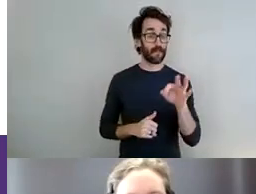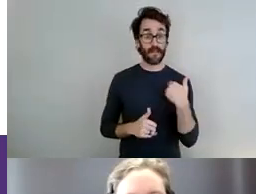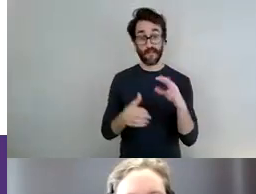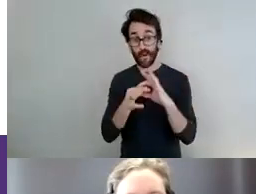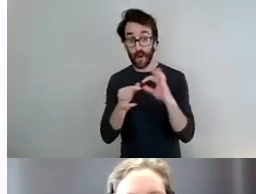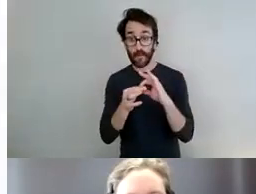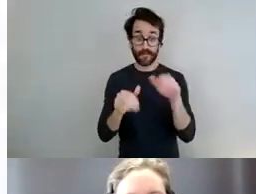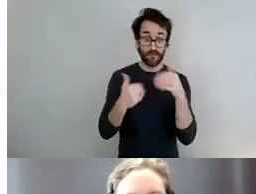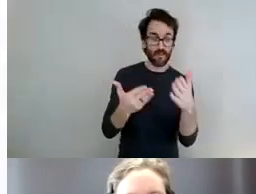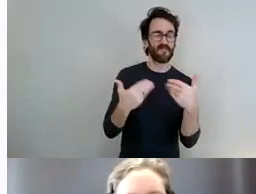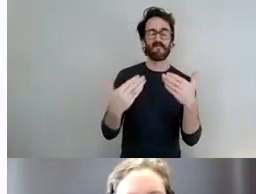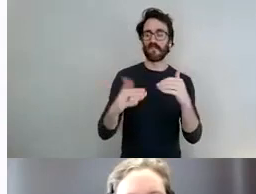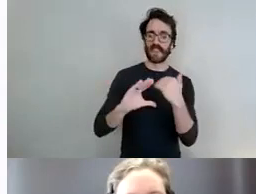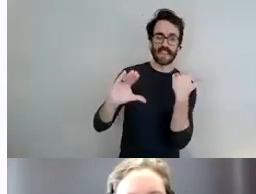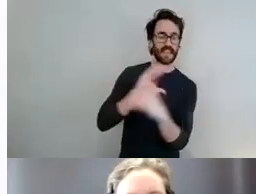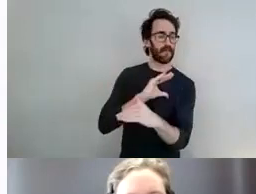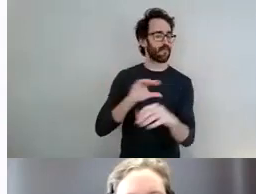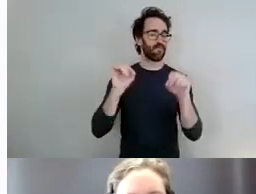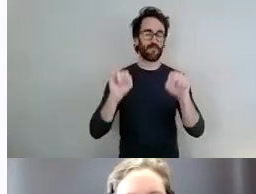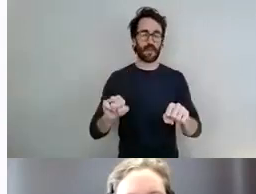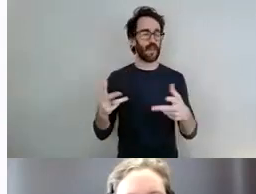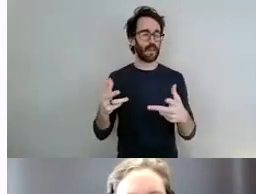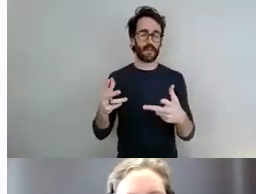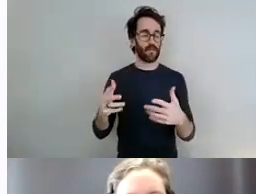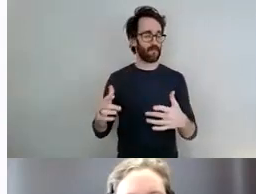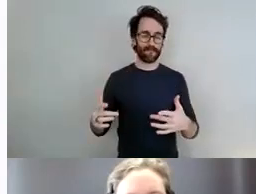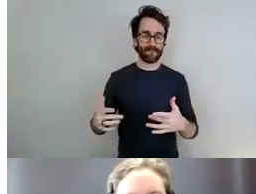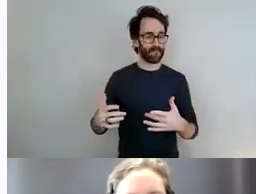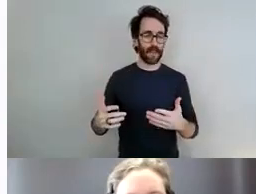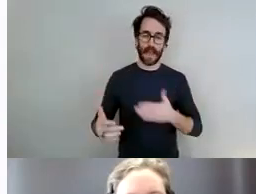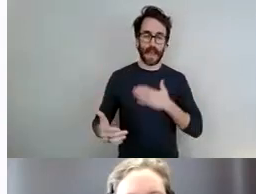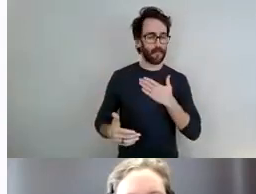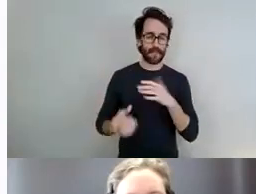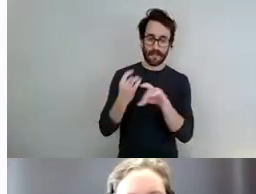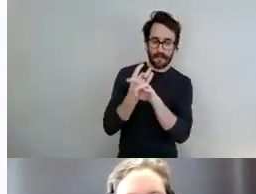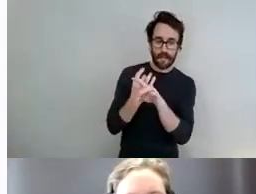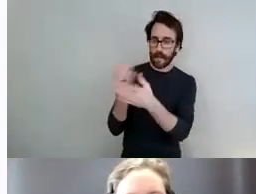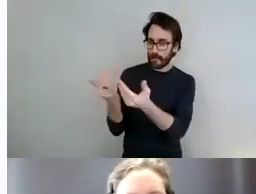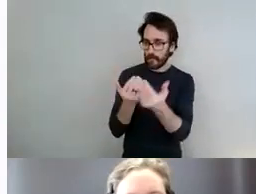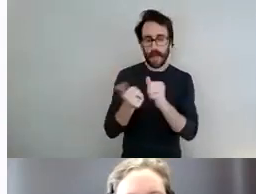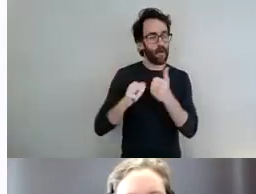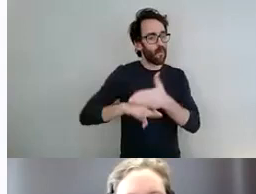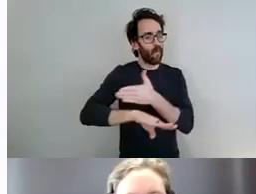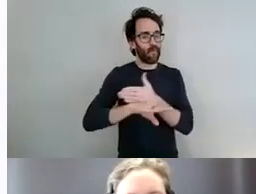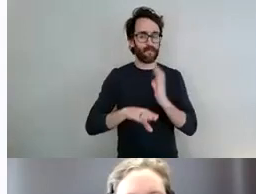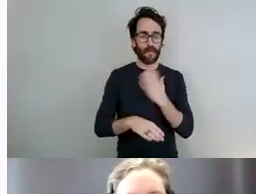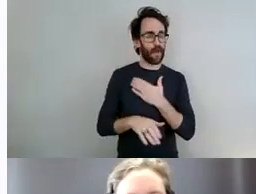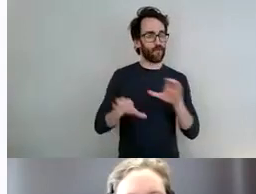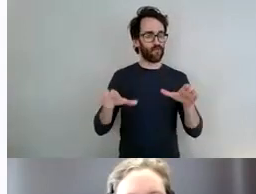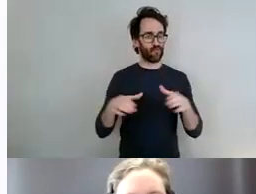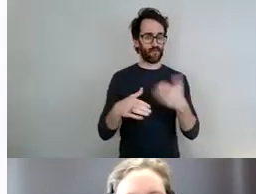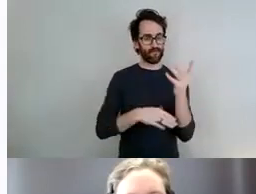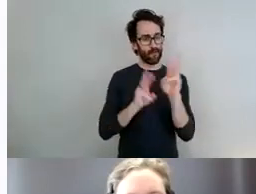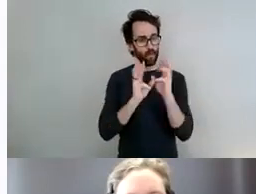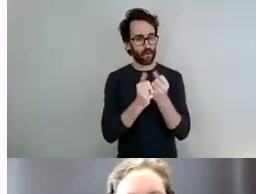please reach out to us. We're more than glad to have your feedback on things that we can do to improve as we move forward